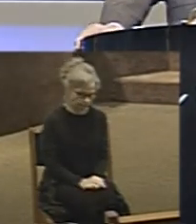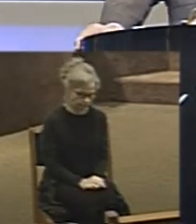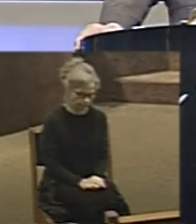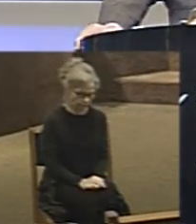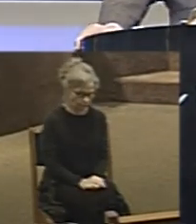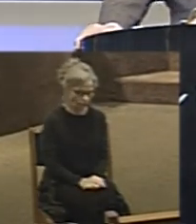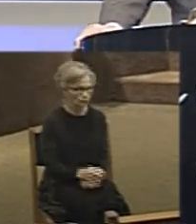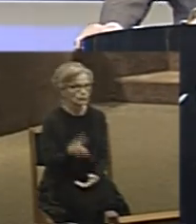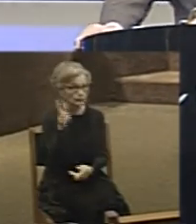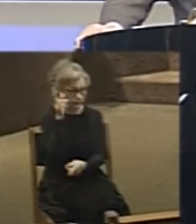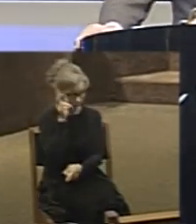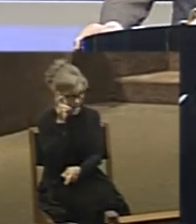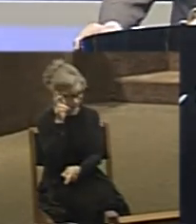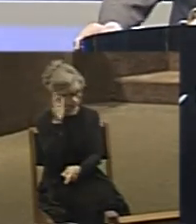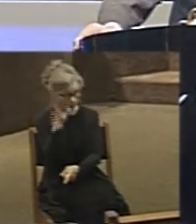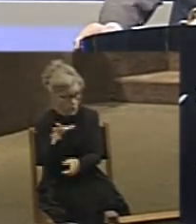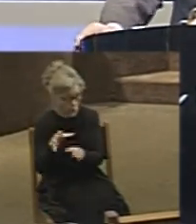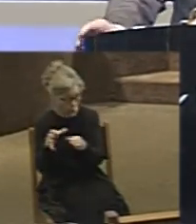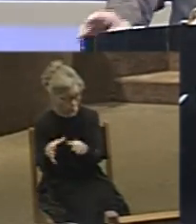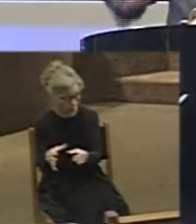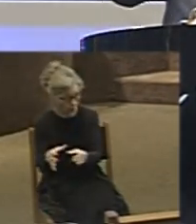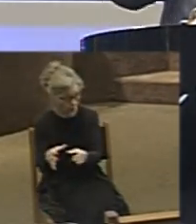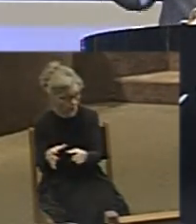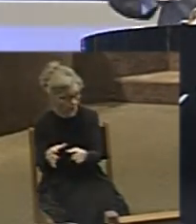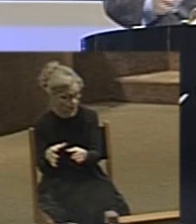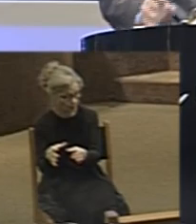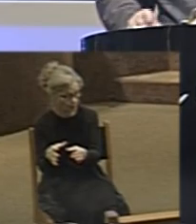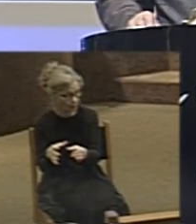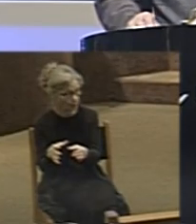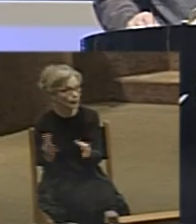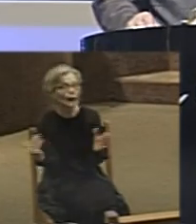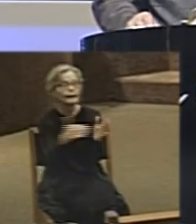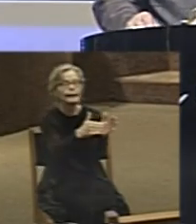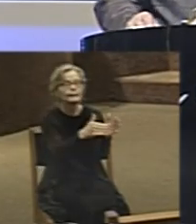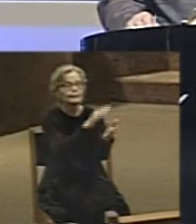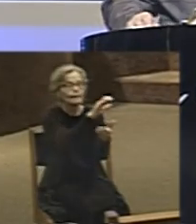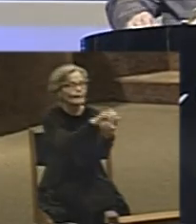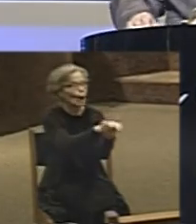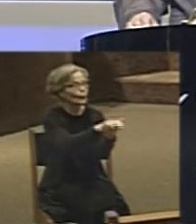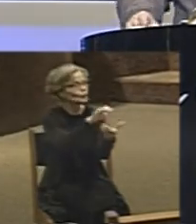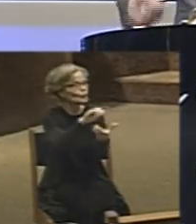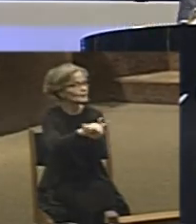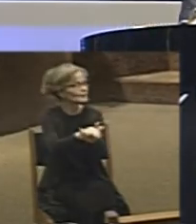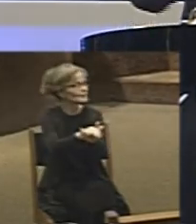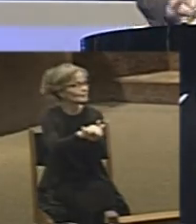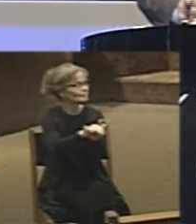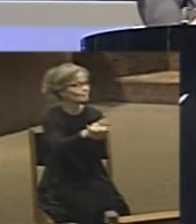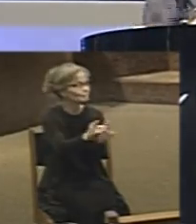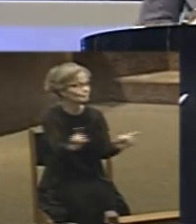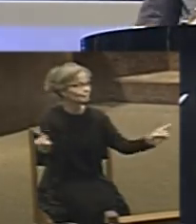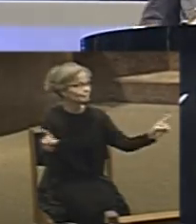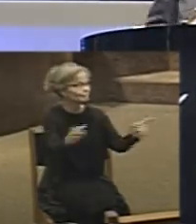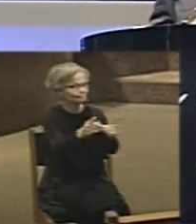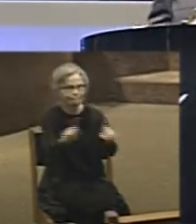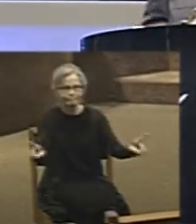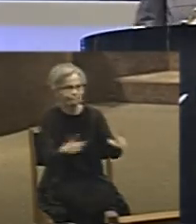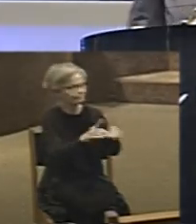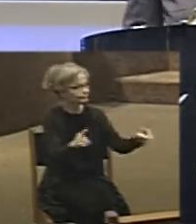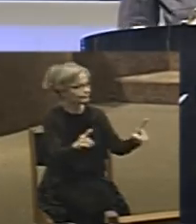Those gates have prevailed against marriages, against